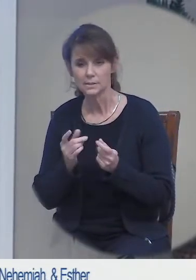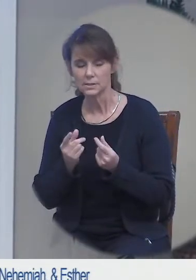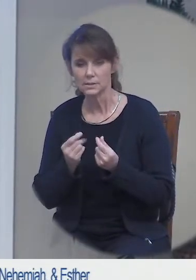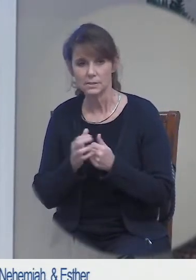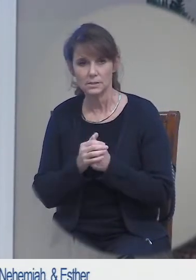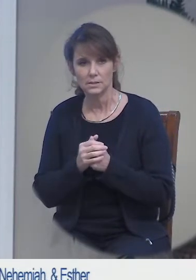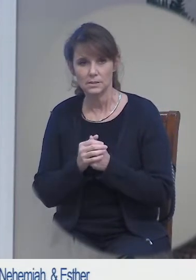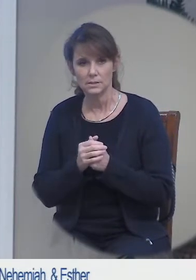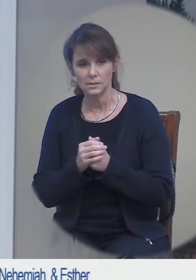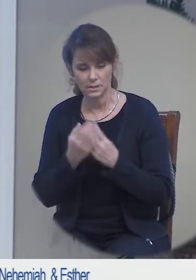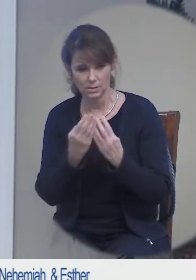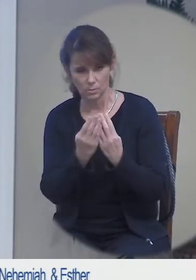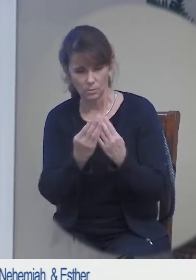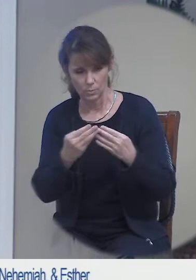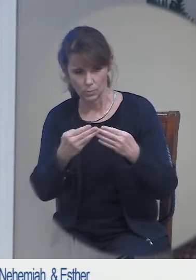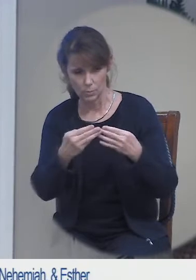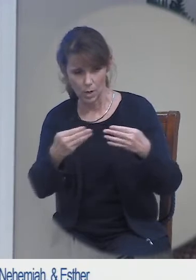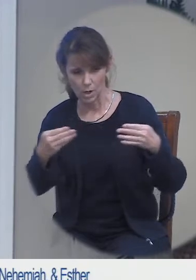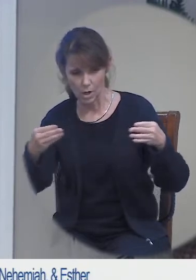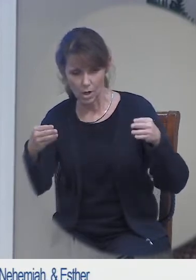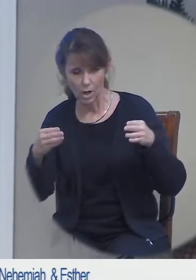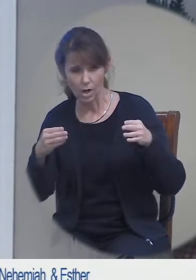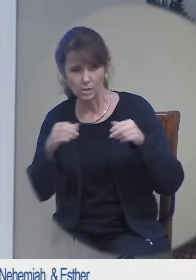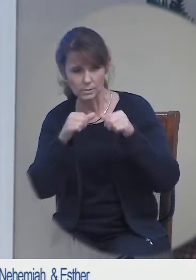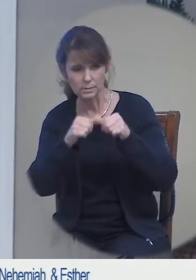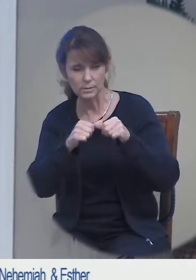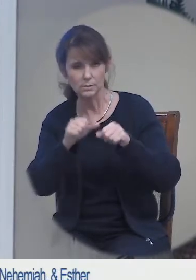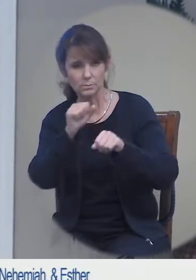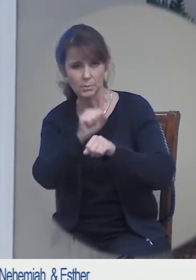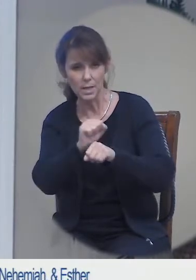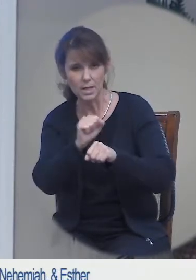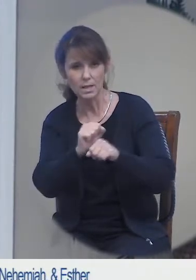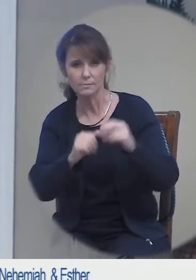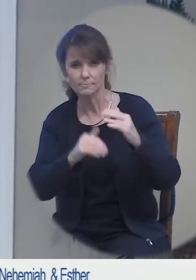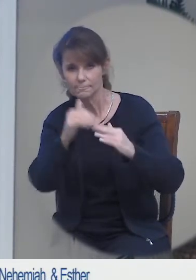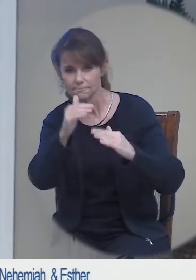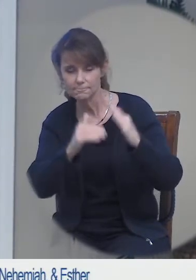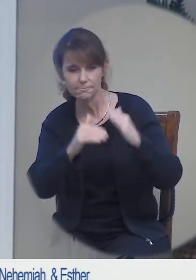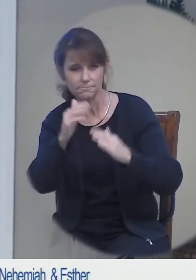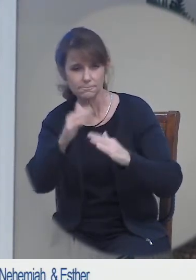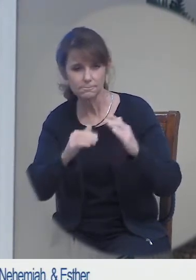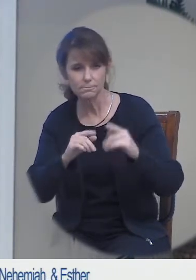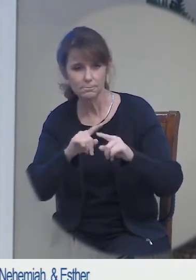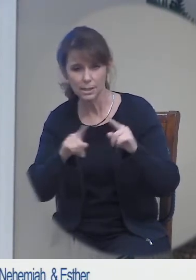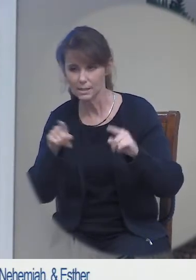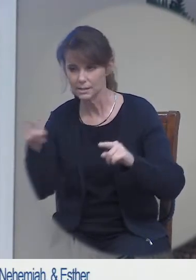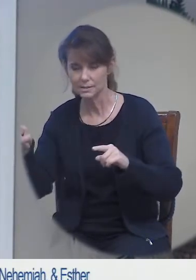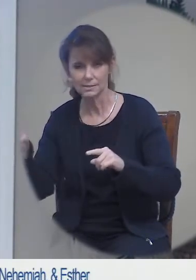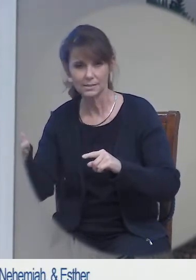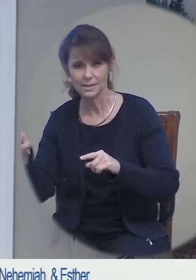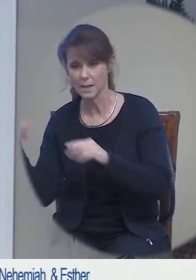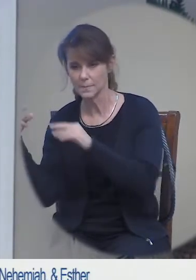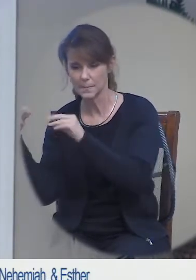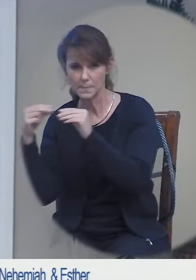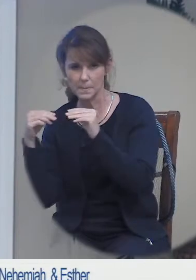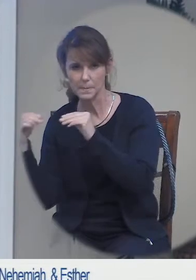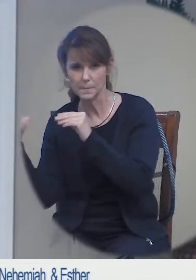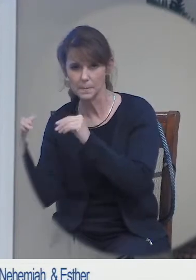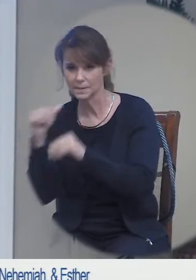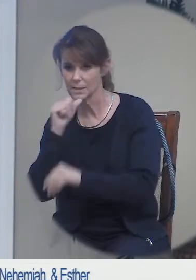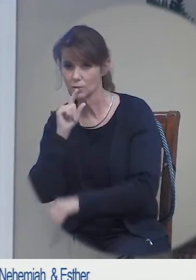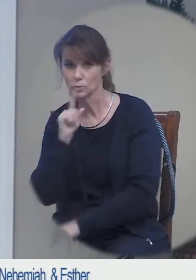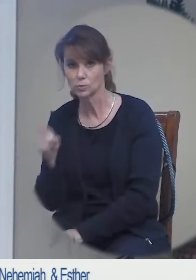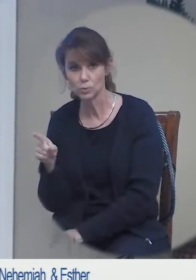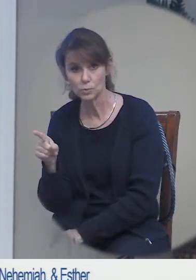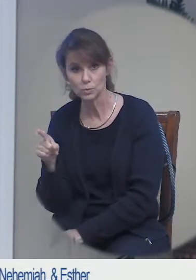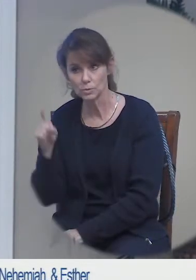prize. But on top of that, he's got to take the time to squash out these rumors. He's got to